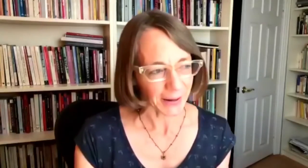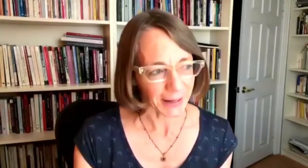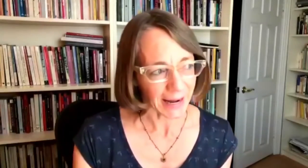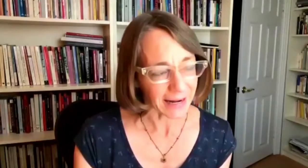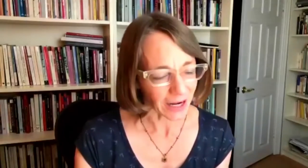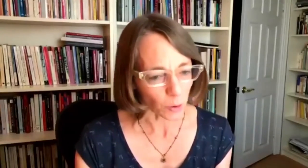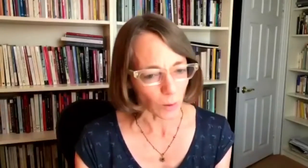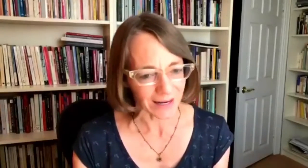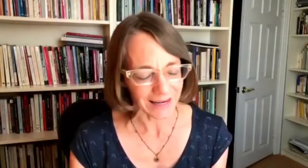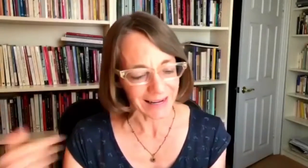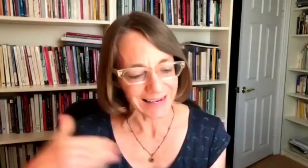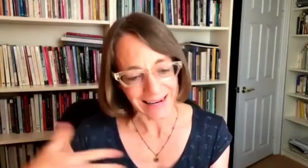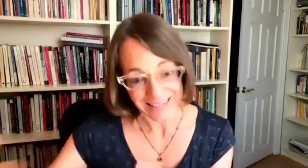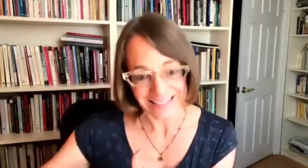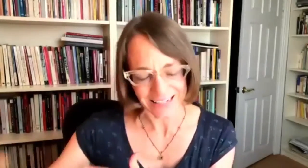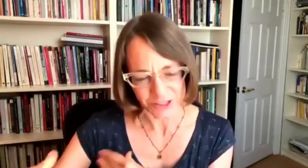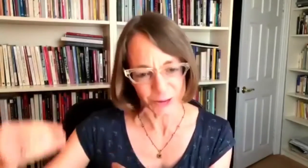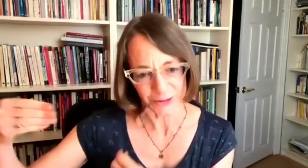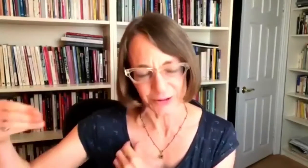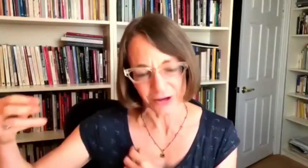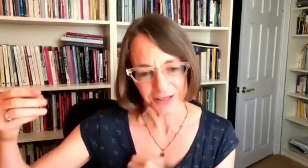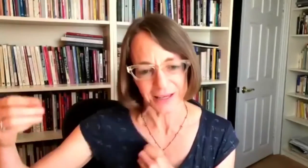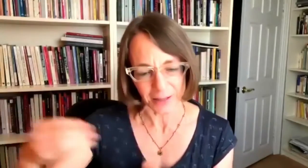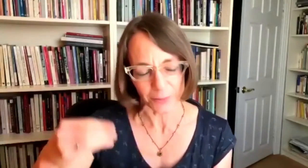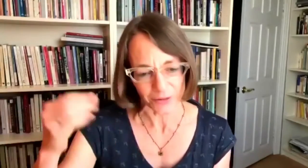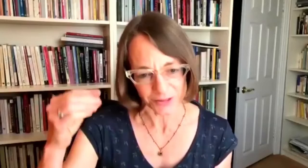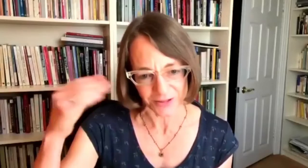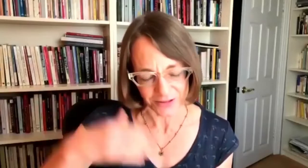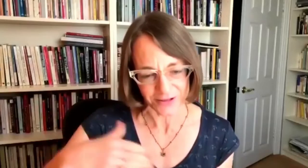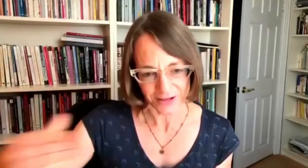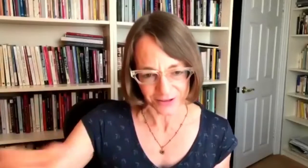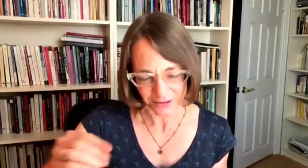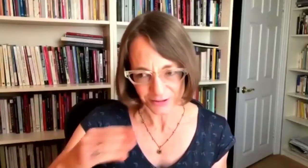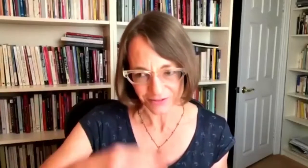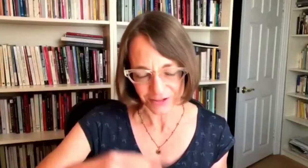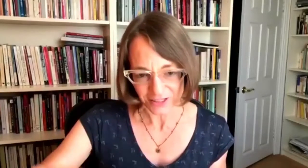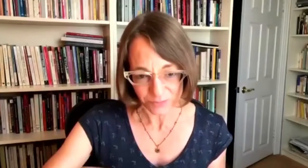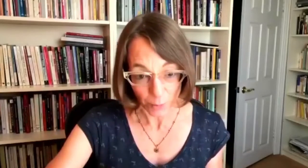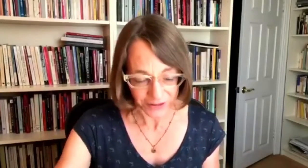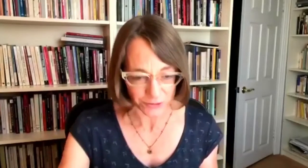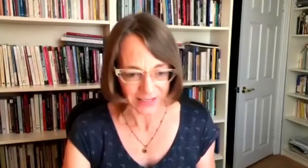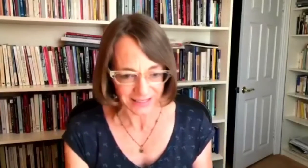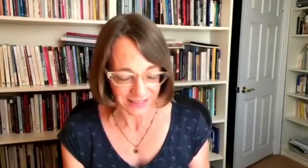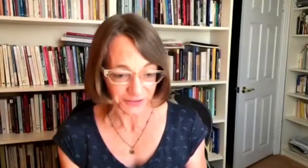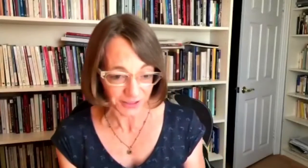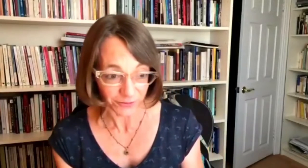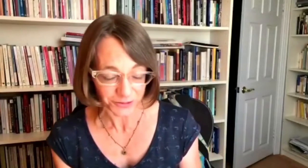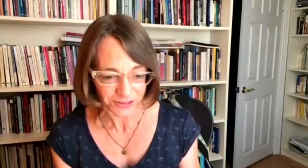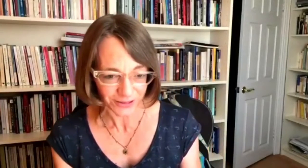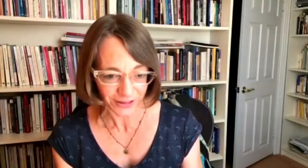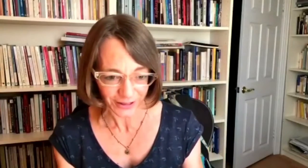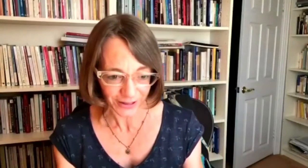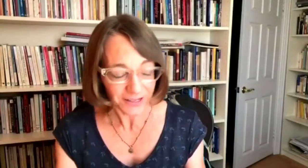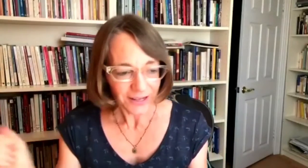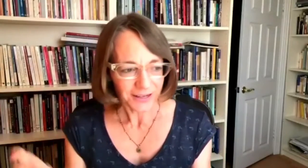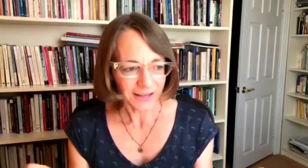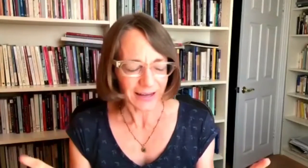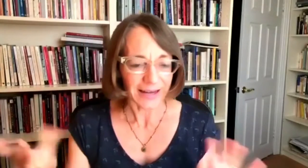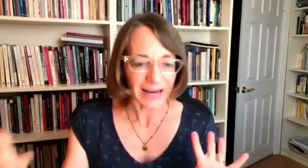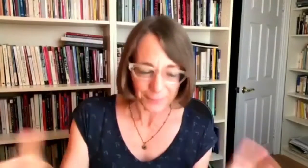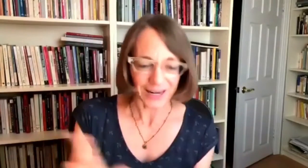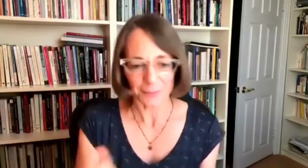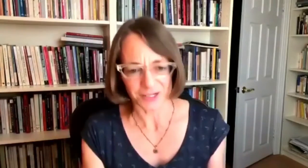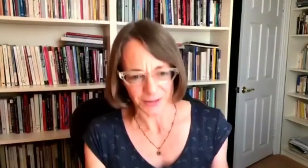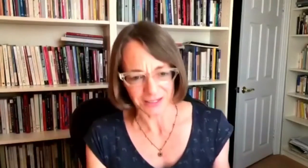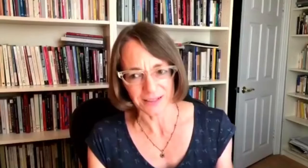well, in that the law and how we can understand the